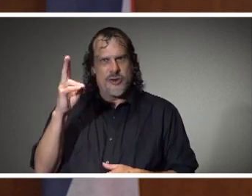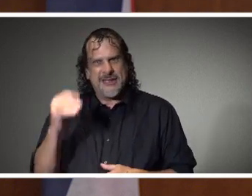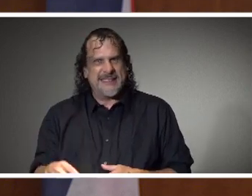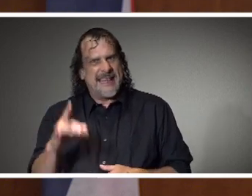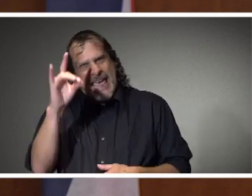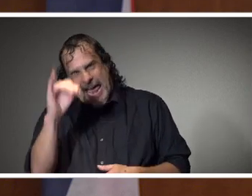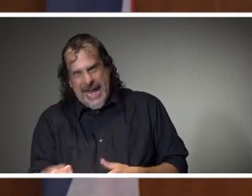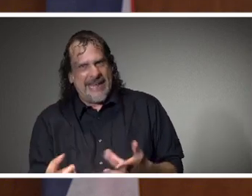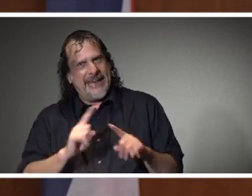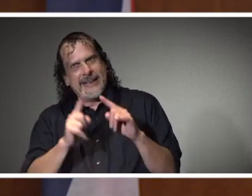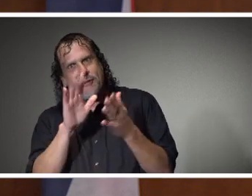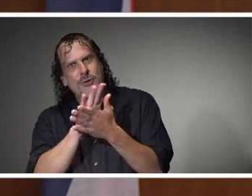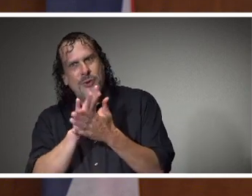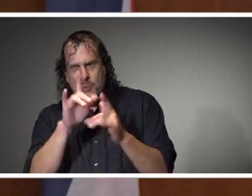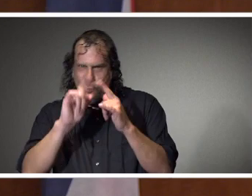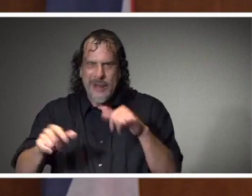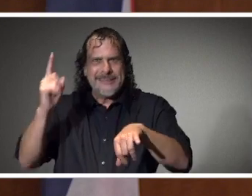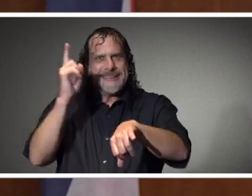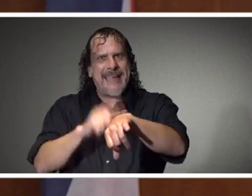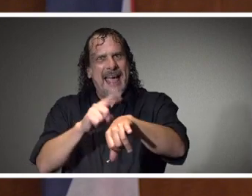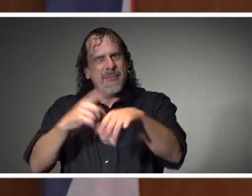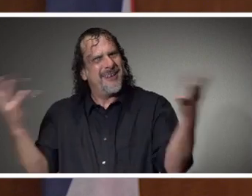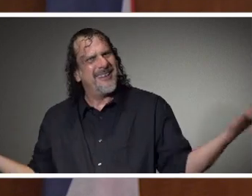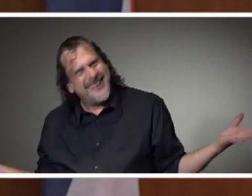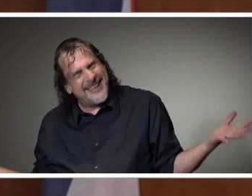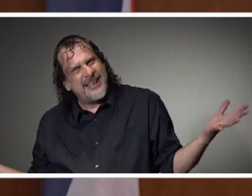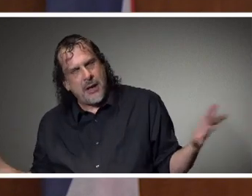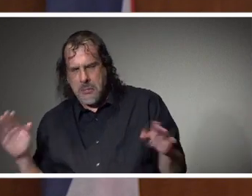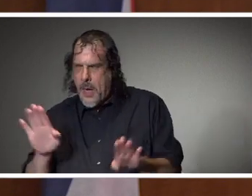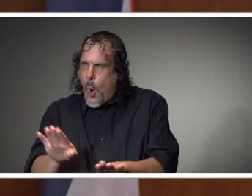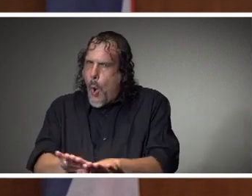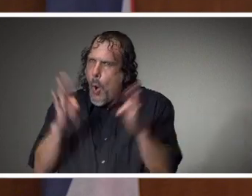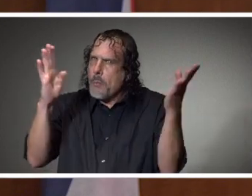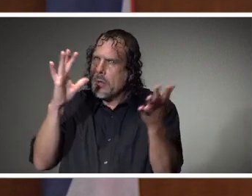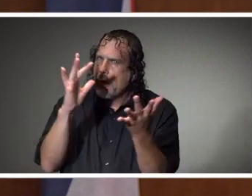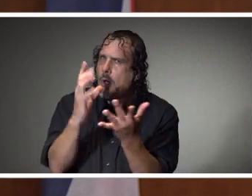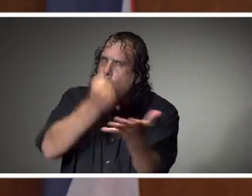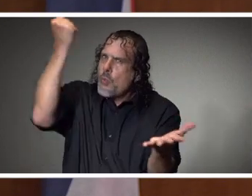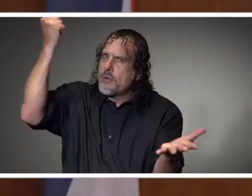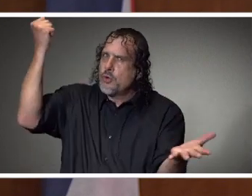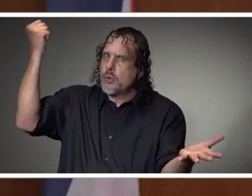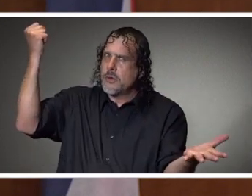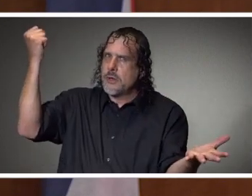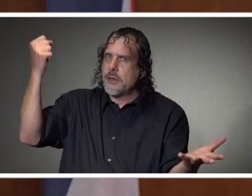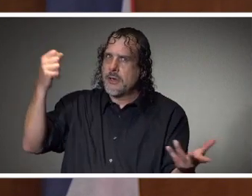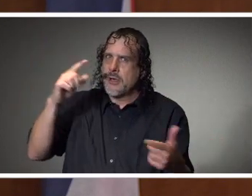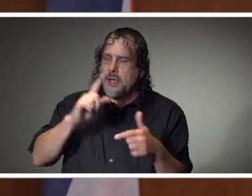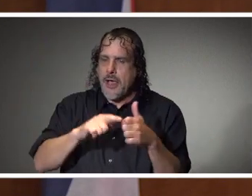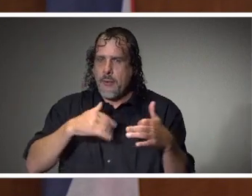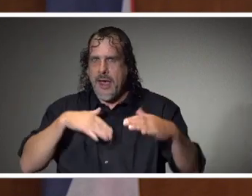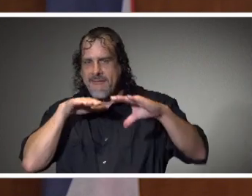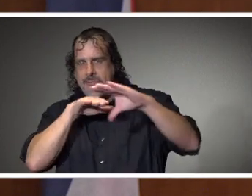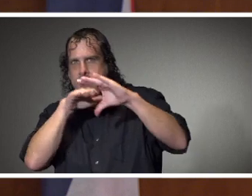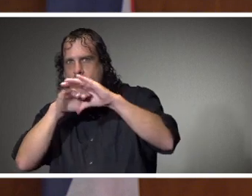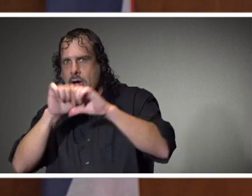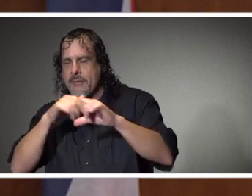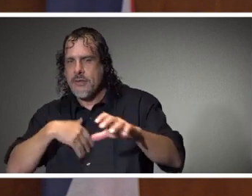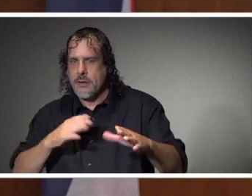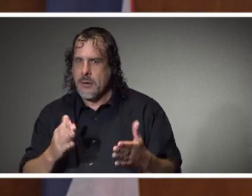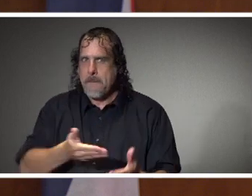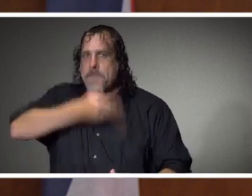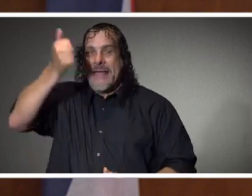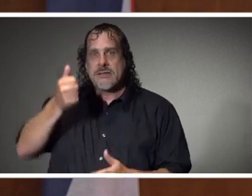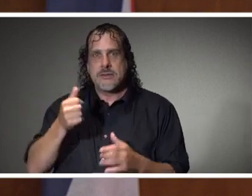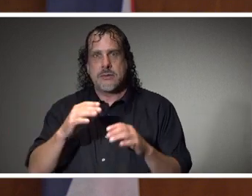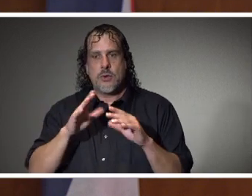80 different schools across the state, then I think that opens up opportunity and access to high quality classes